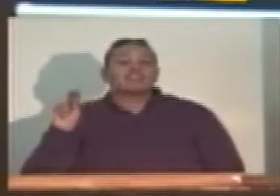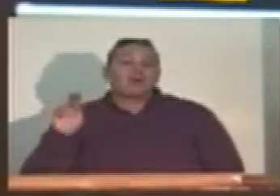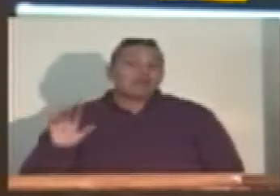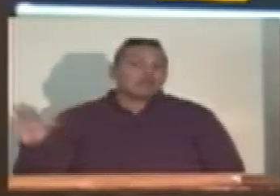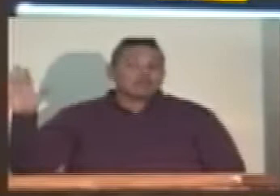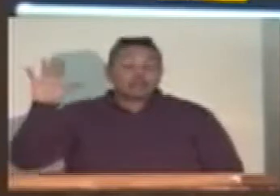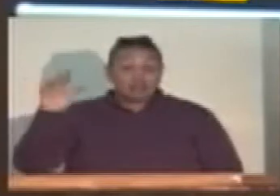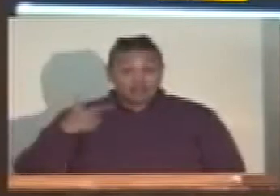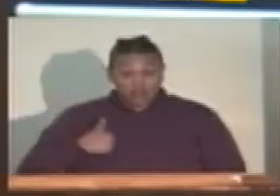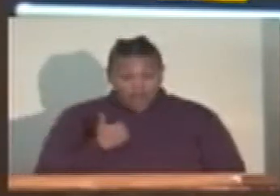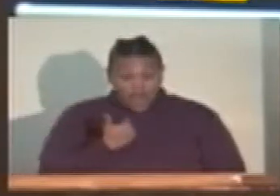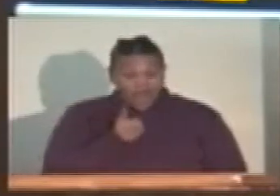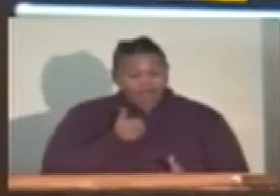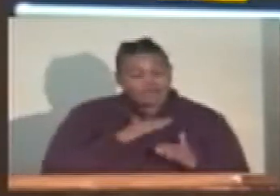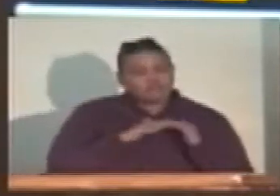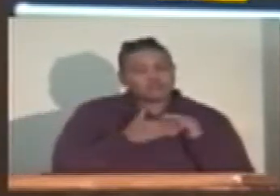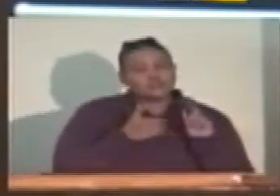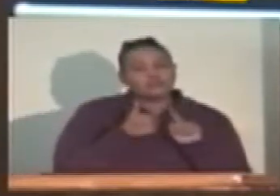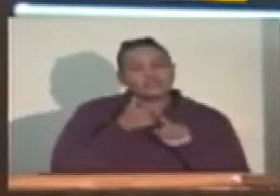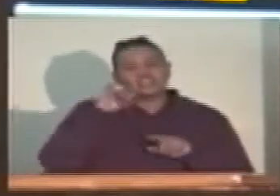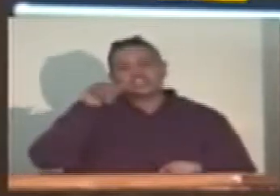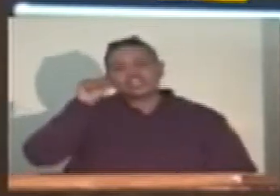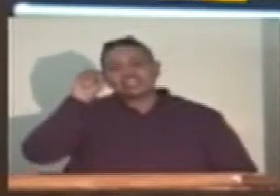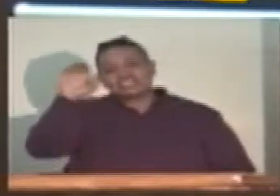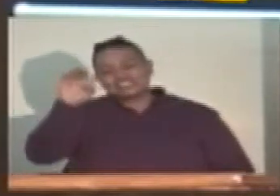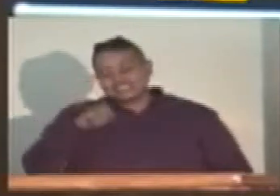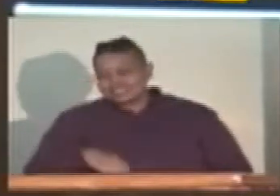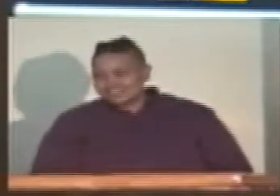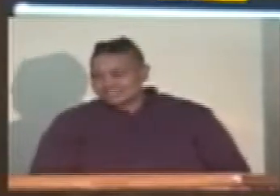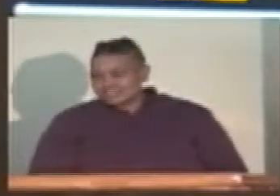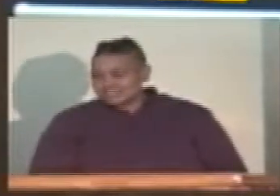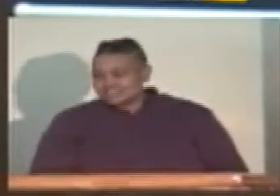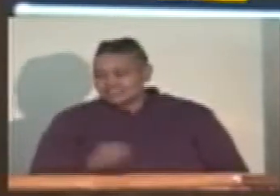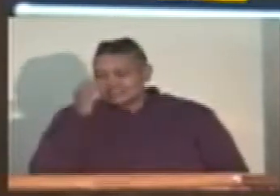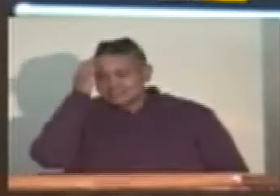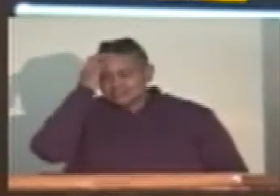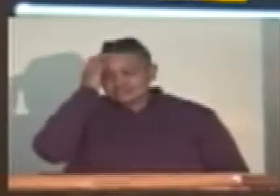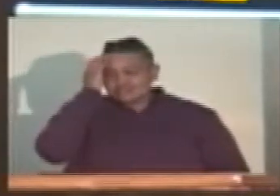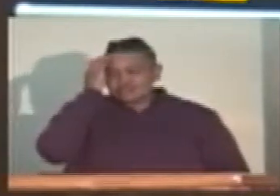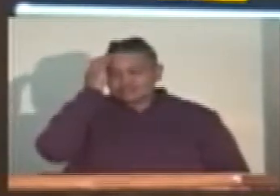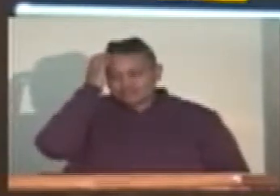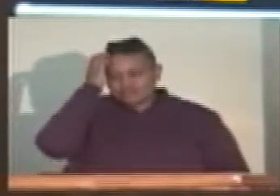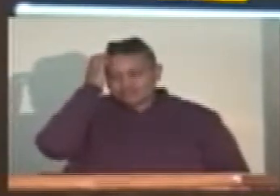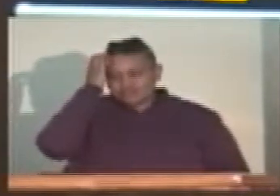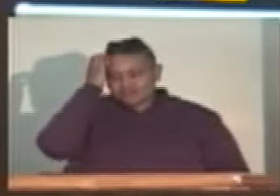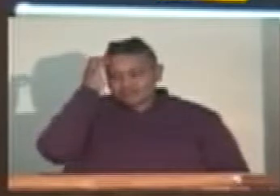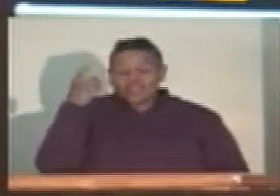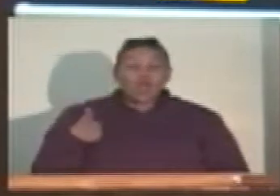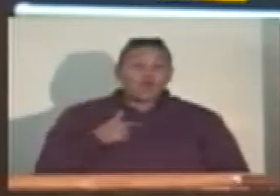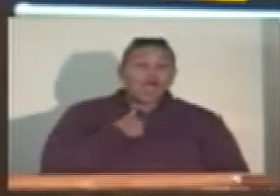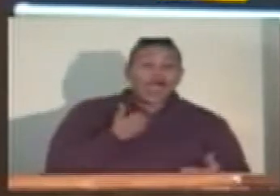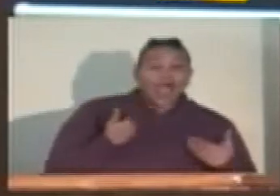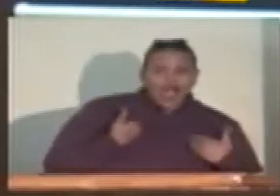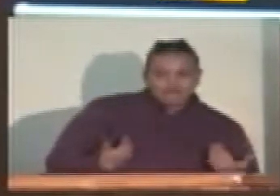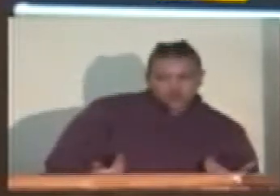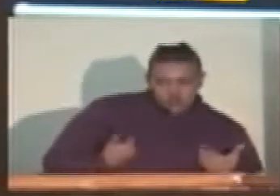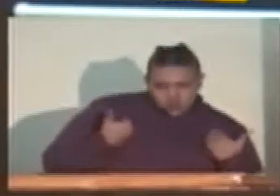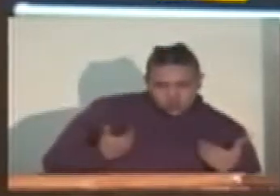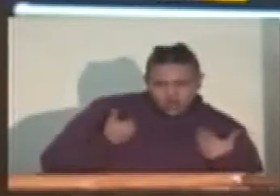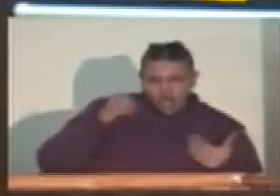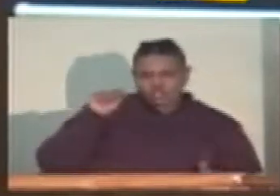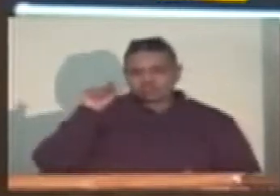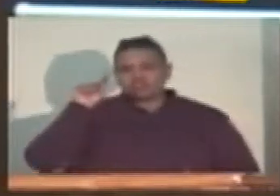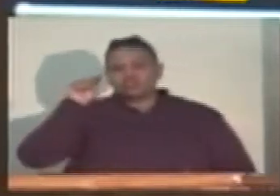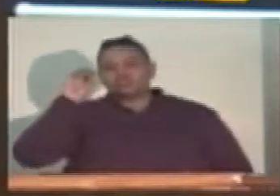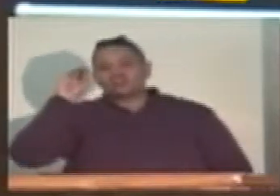the Jamaica Stock Exchange, and we also have the Junior Stock